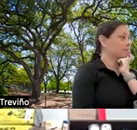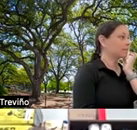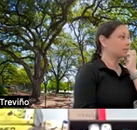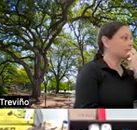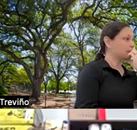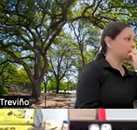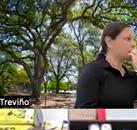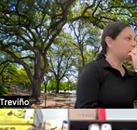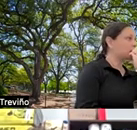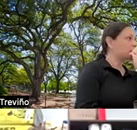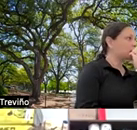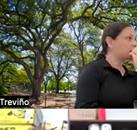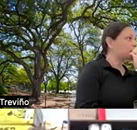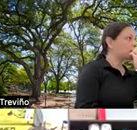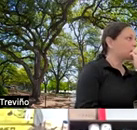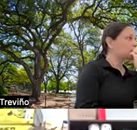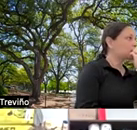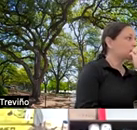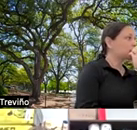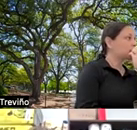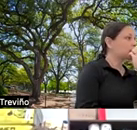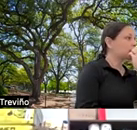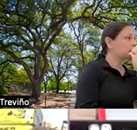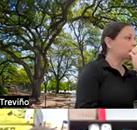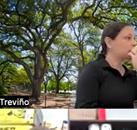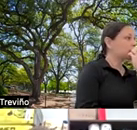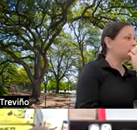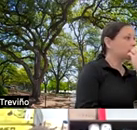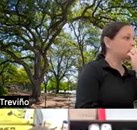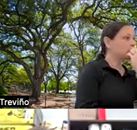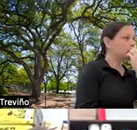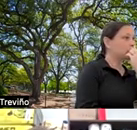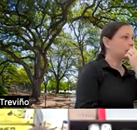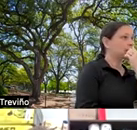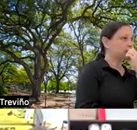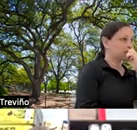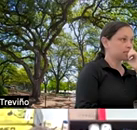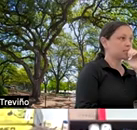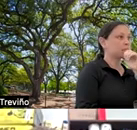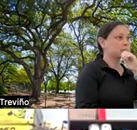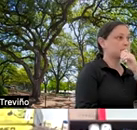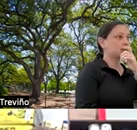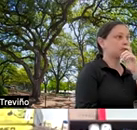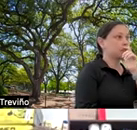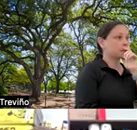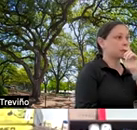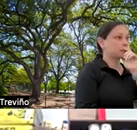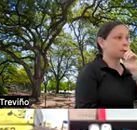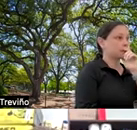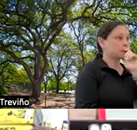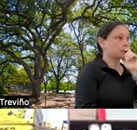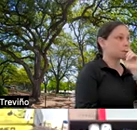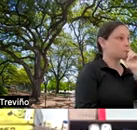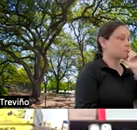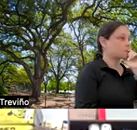more about stakeholder engagement. So our team, UT Austin, we,